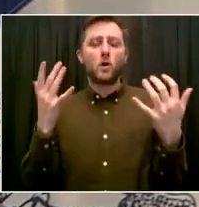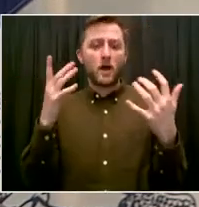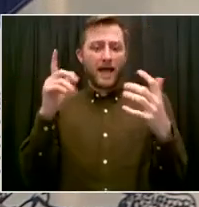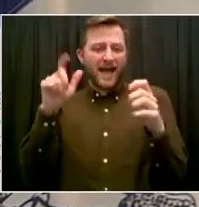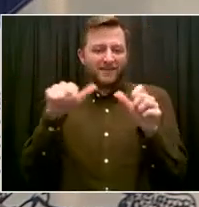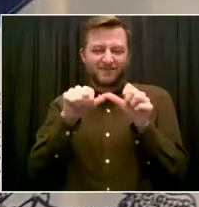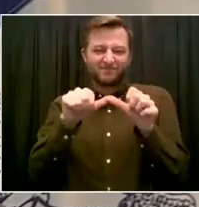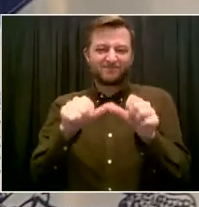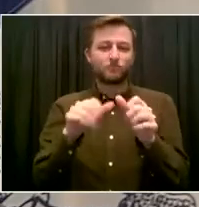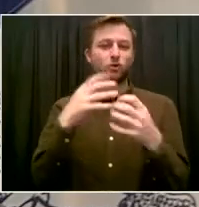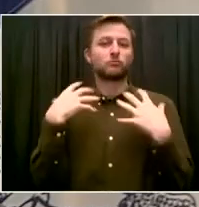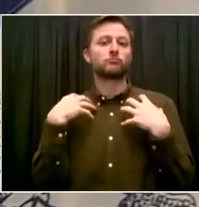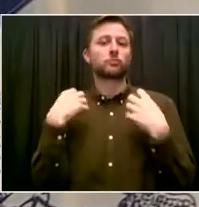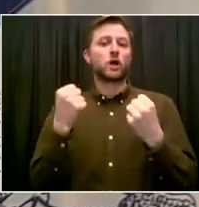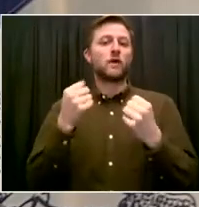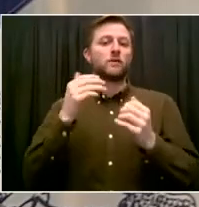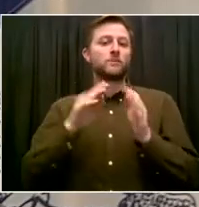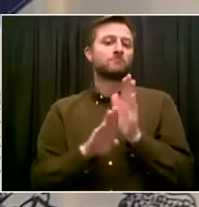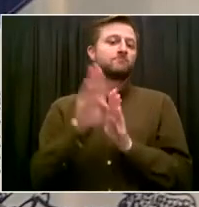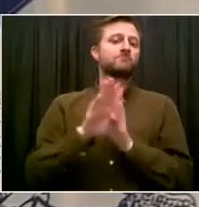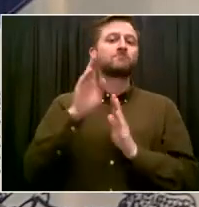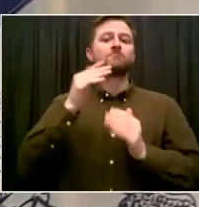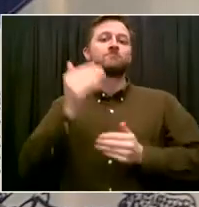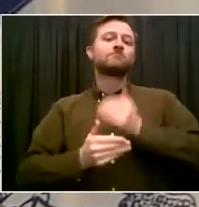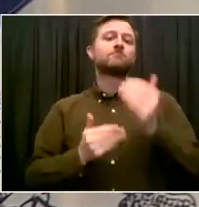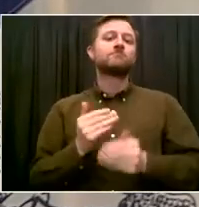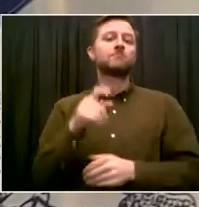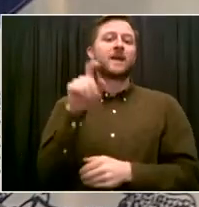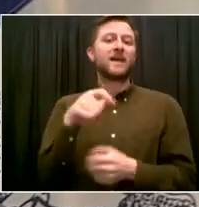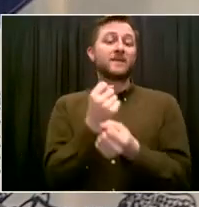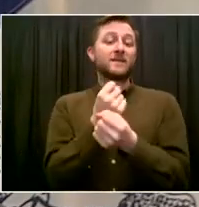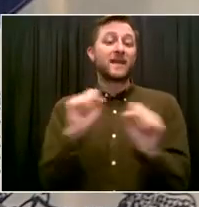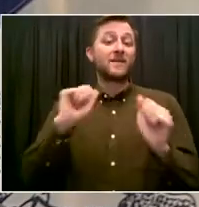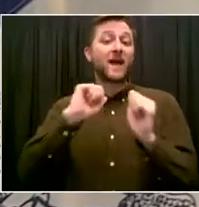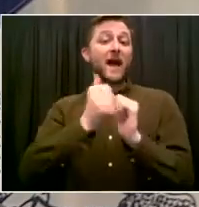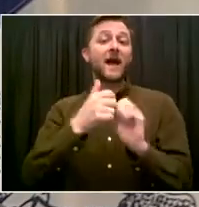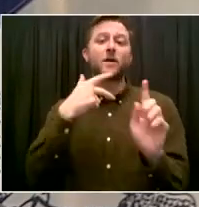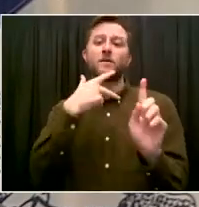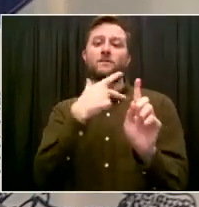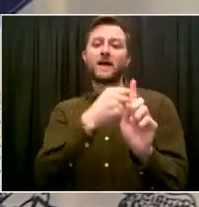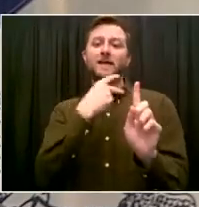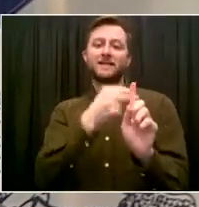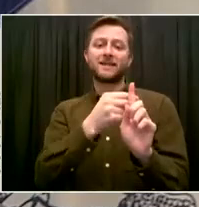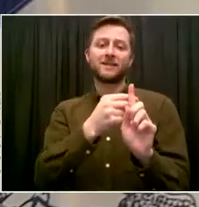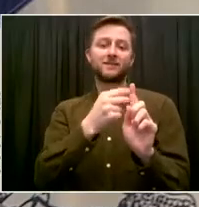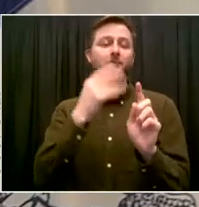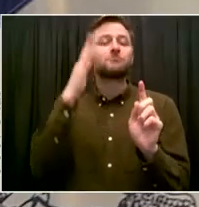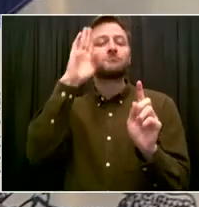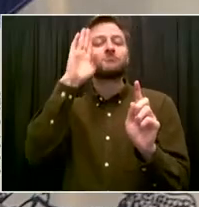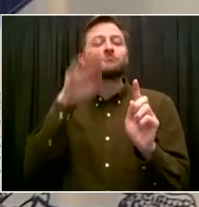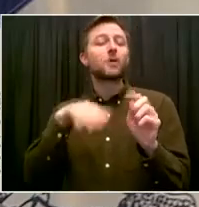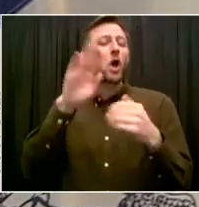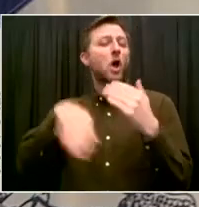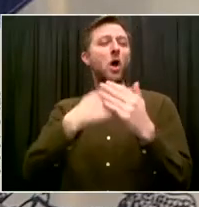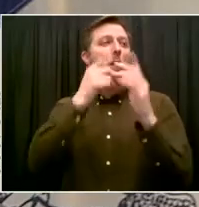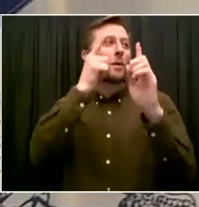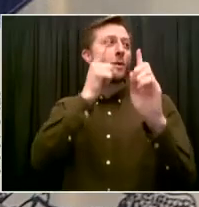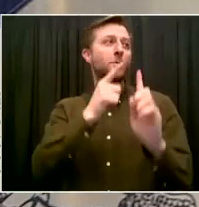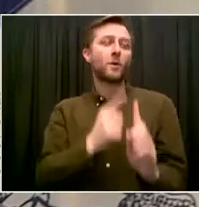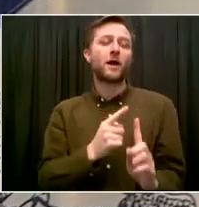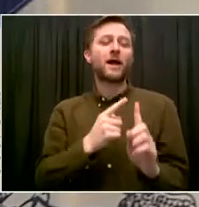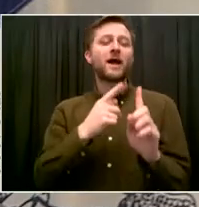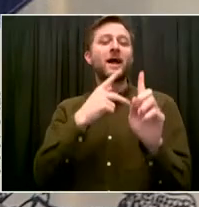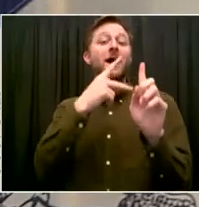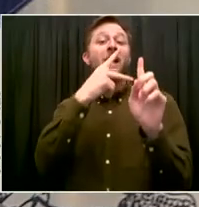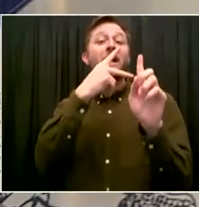everyone safe. And the way to do that is vaccination. What unites all the strategies is vaccination. Vaccination is the